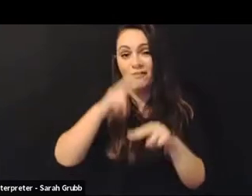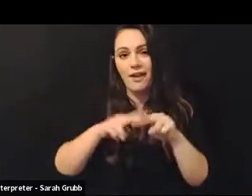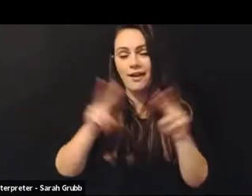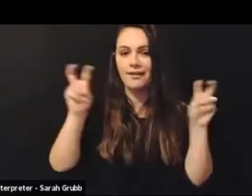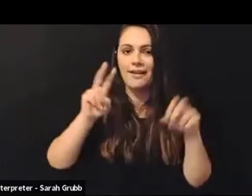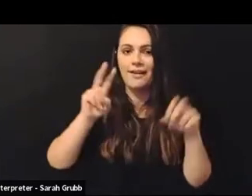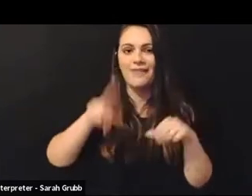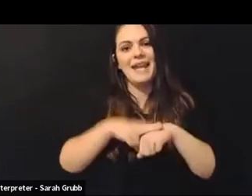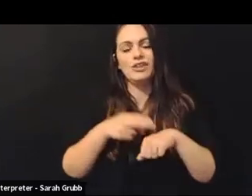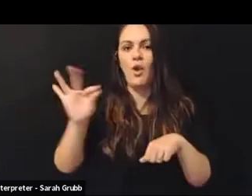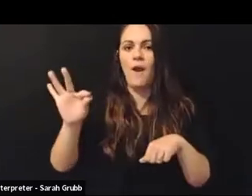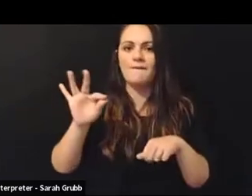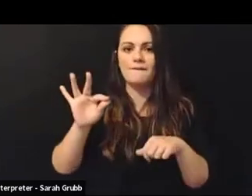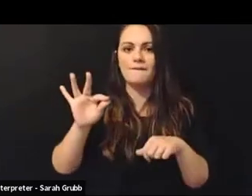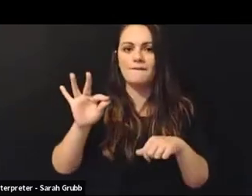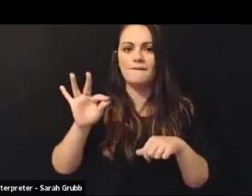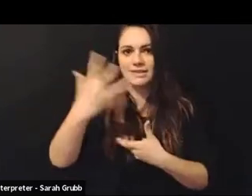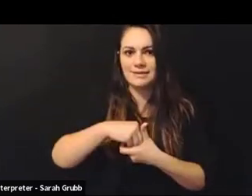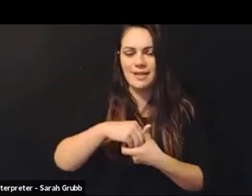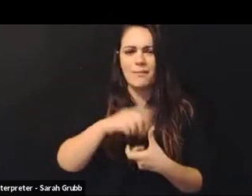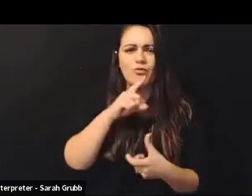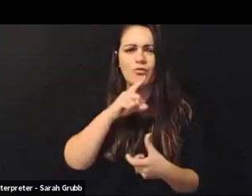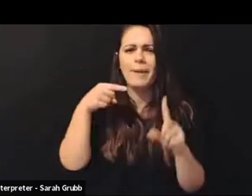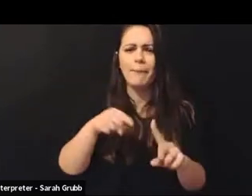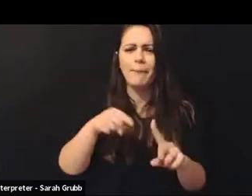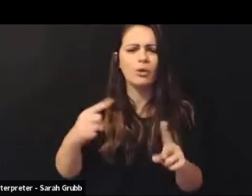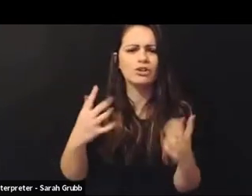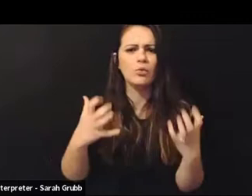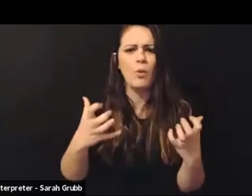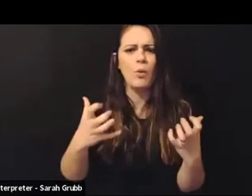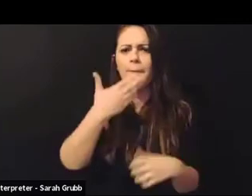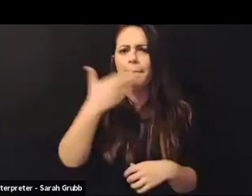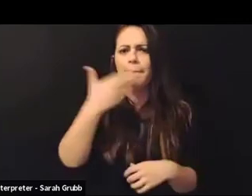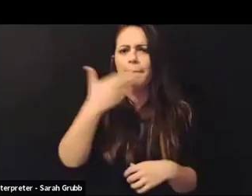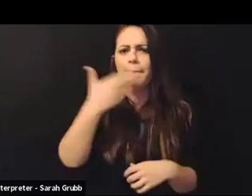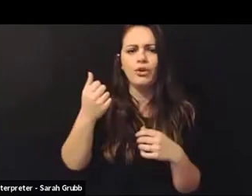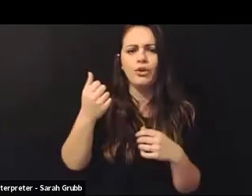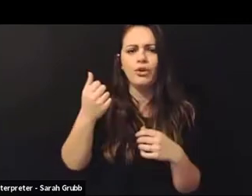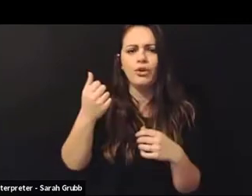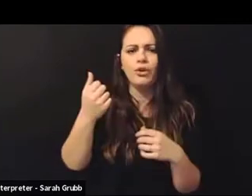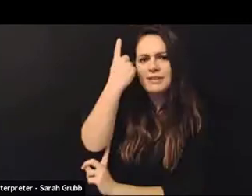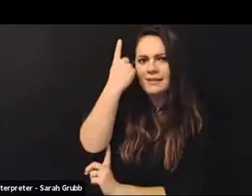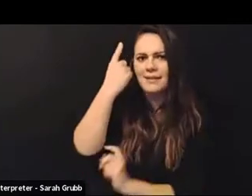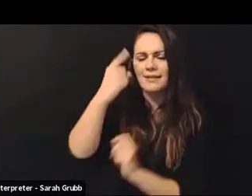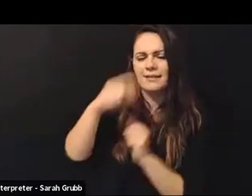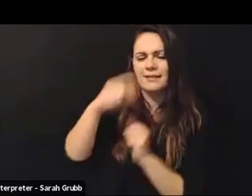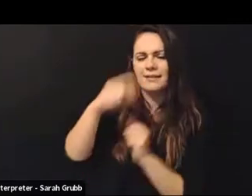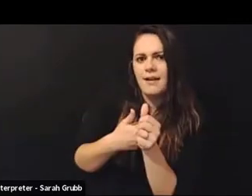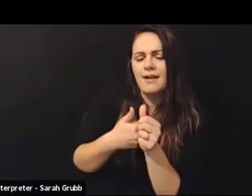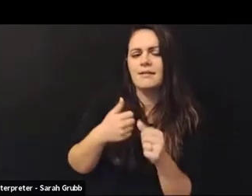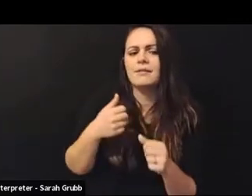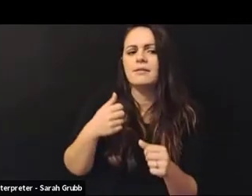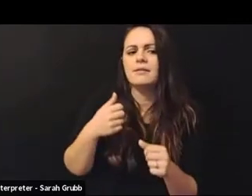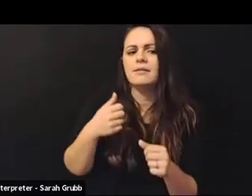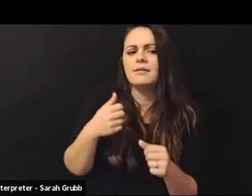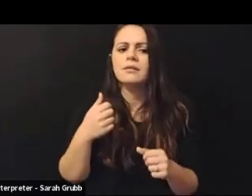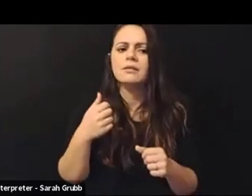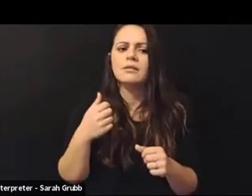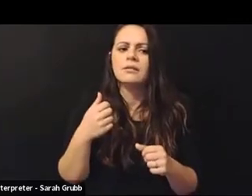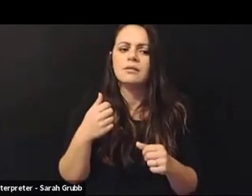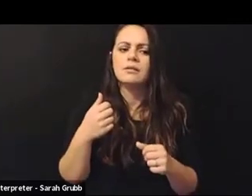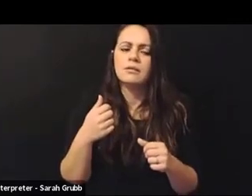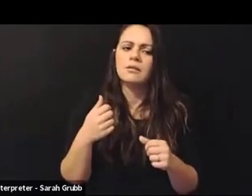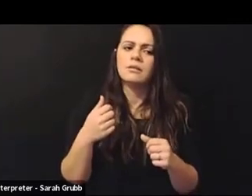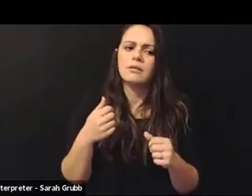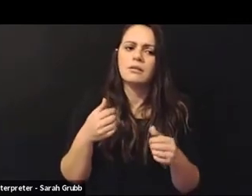really kind of just trying to have a better understanding or way to explain how a person with autism, how